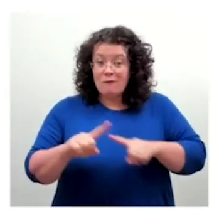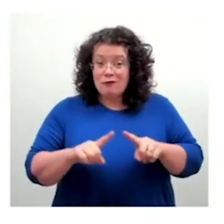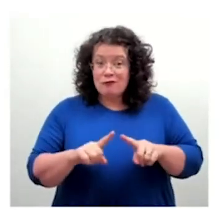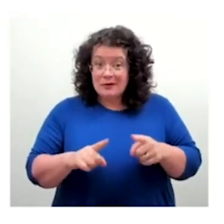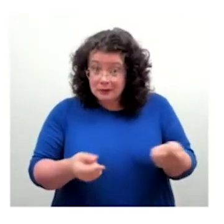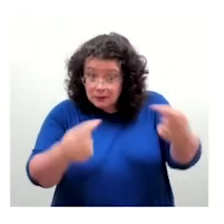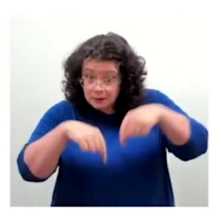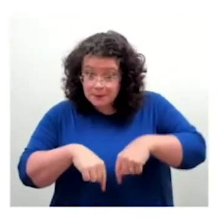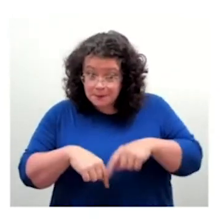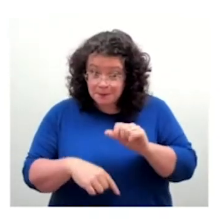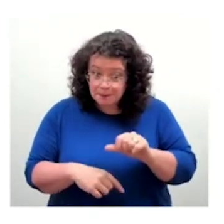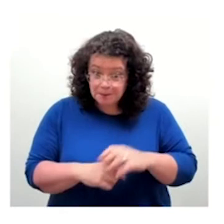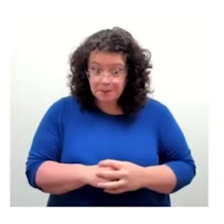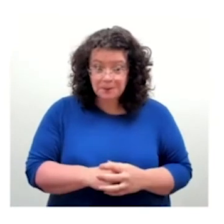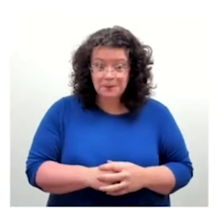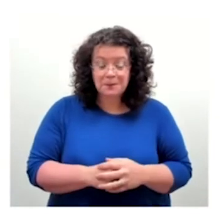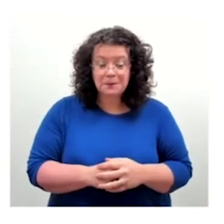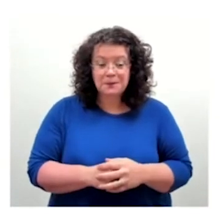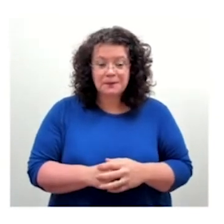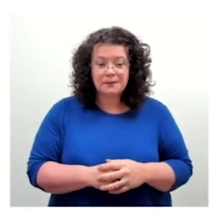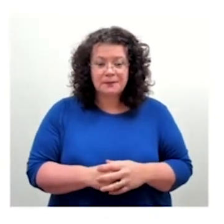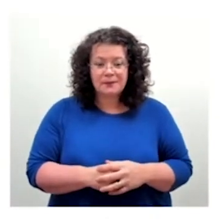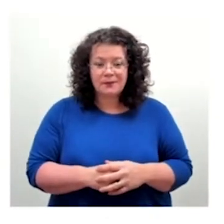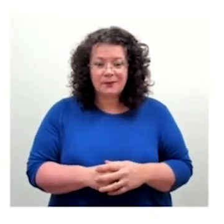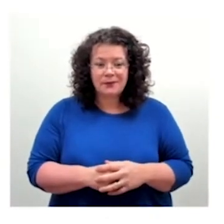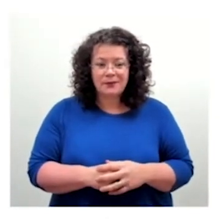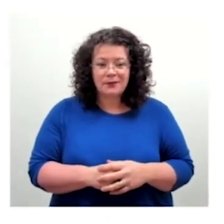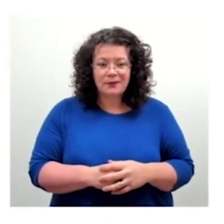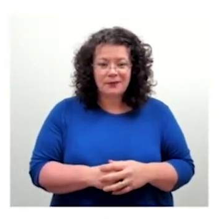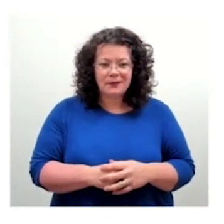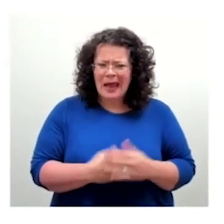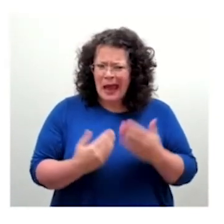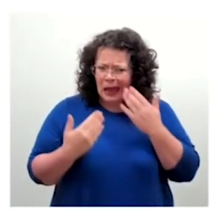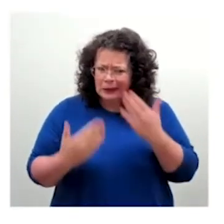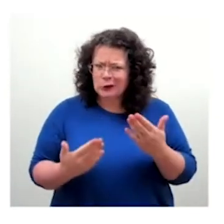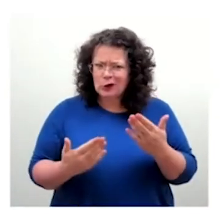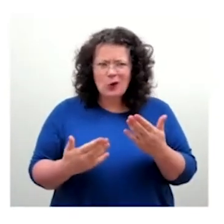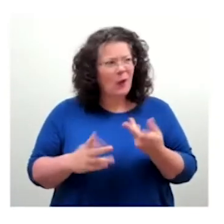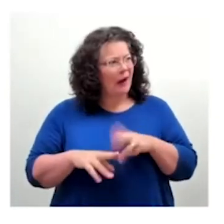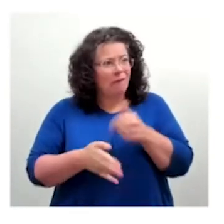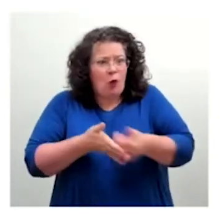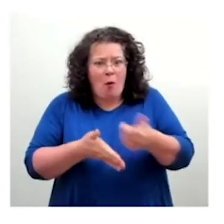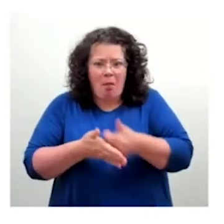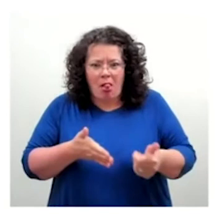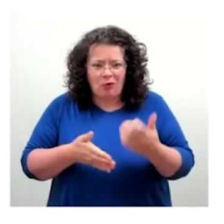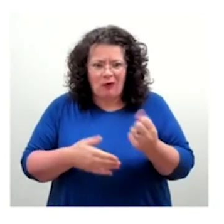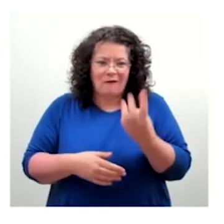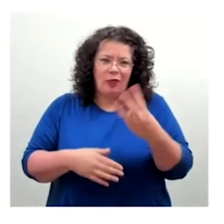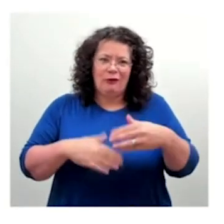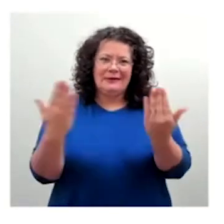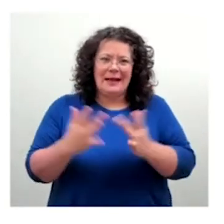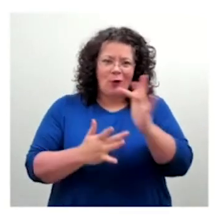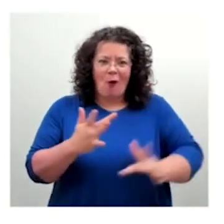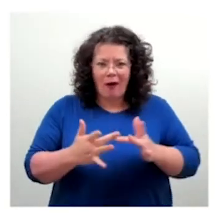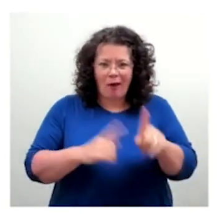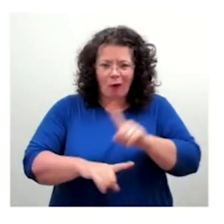3-day online conferences. It strikes me that might be a mistake, but I mean, it